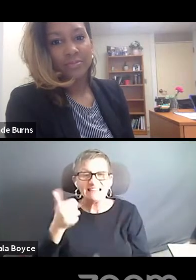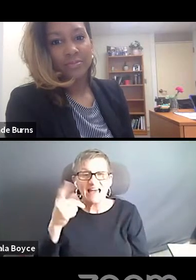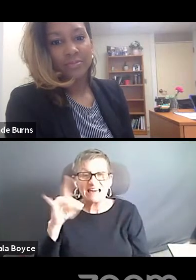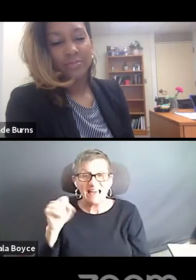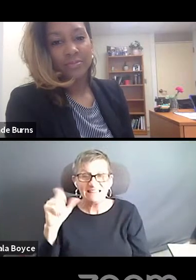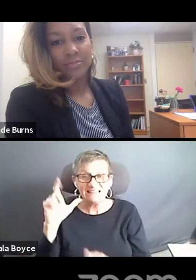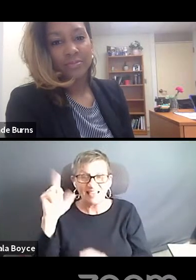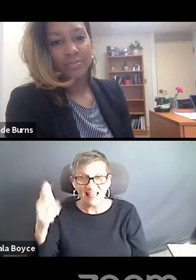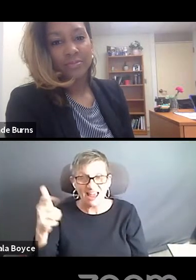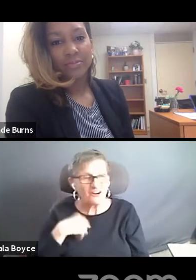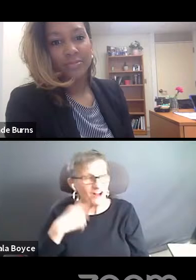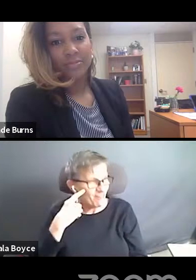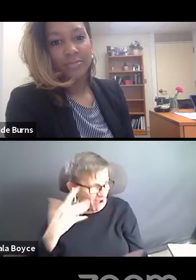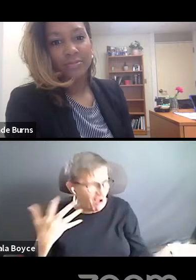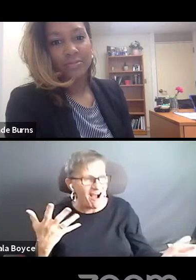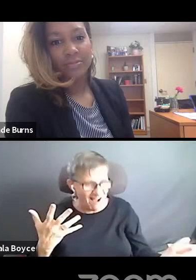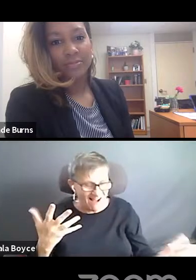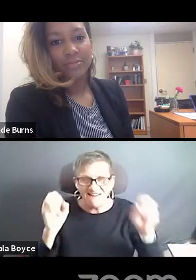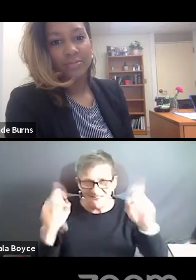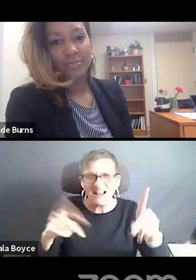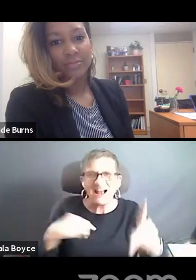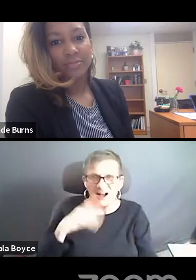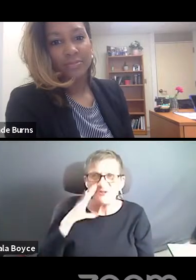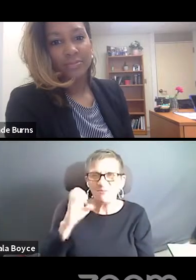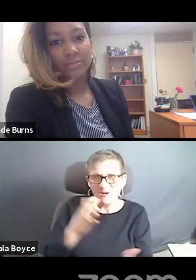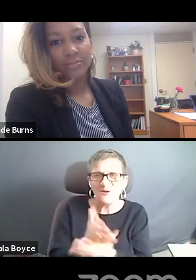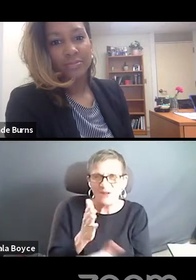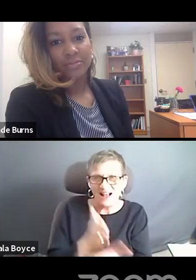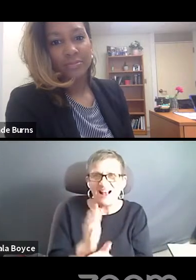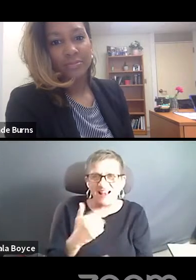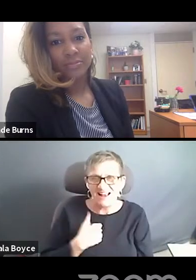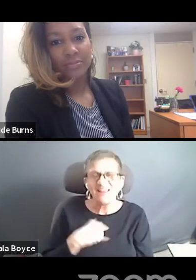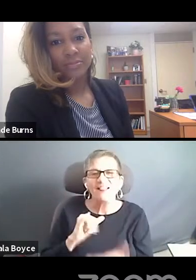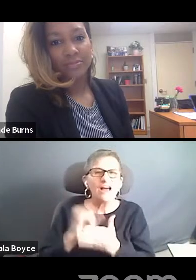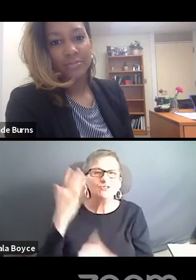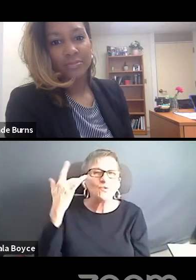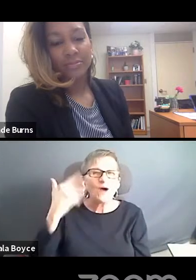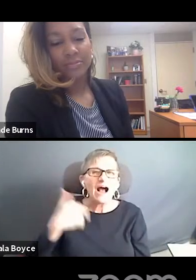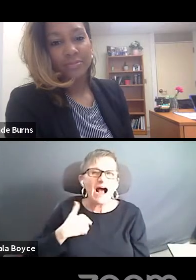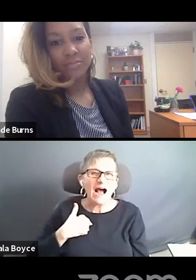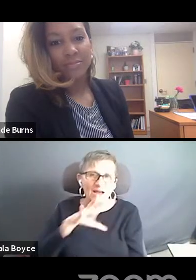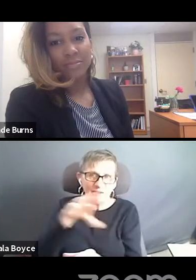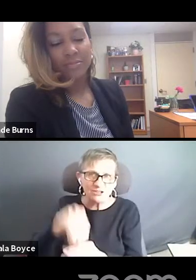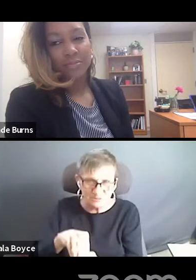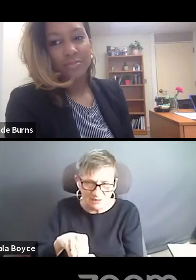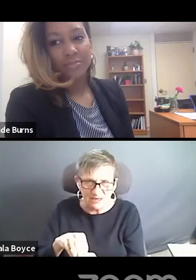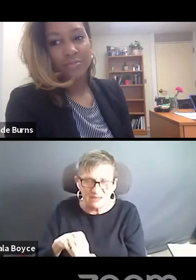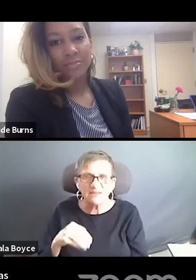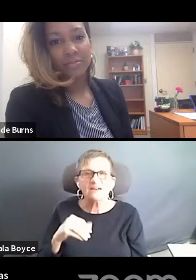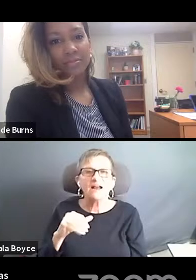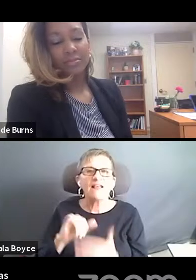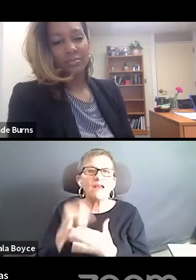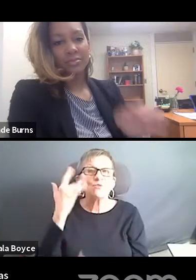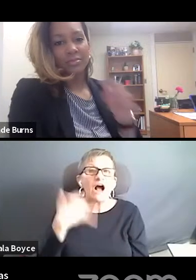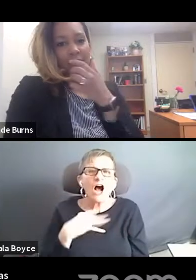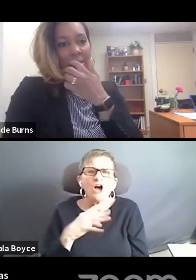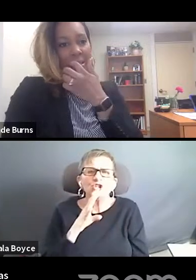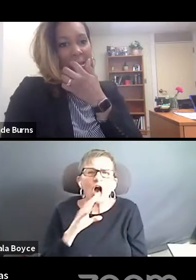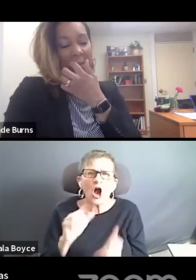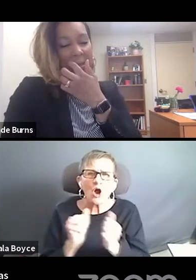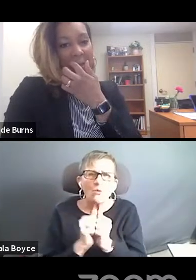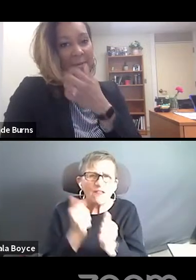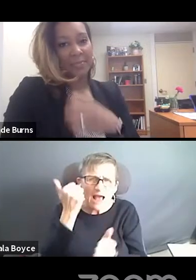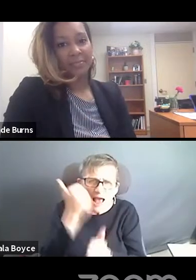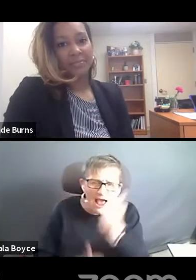that I'm going to be okay. But that's why I participate. And that's why I talk to every single patient